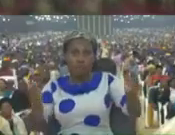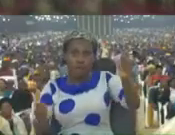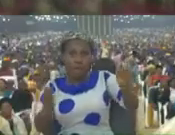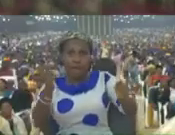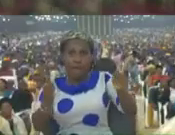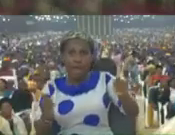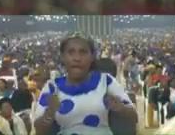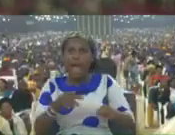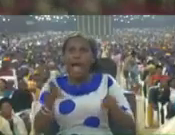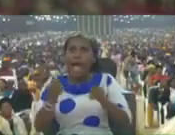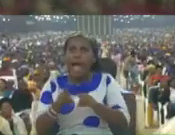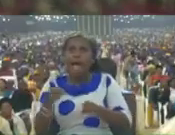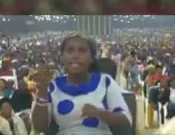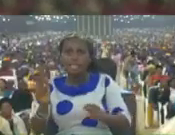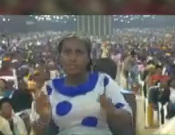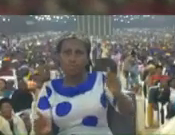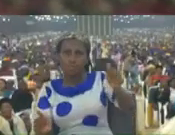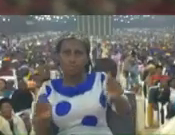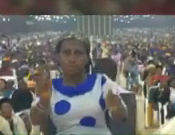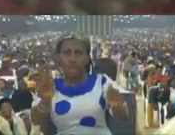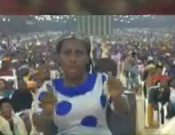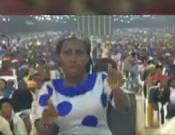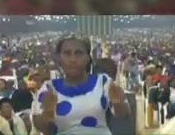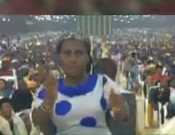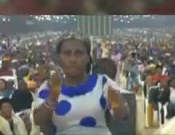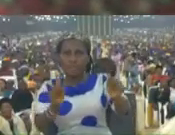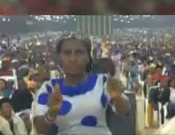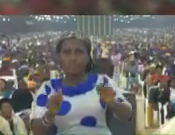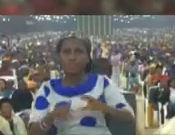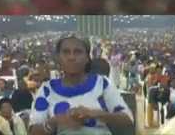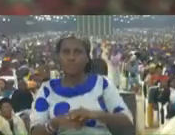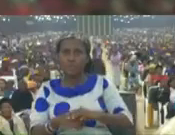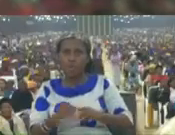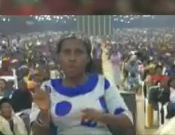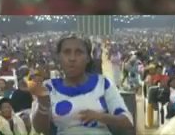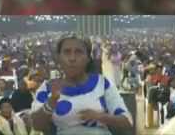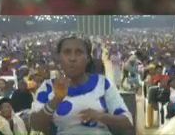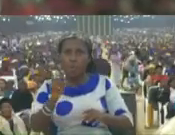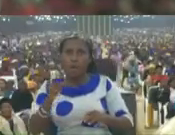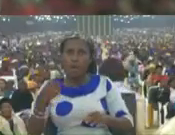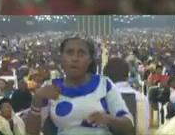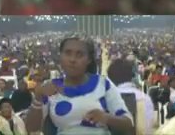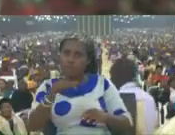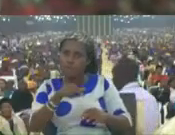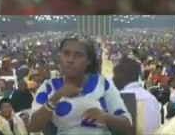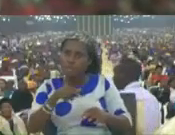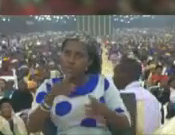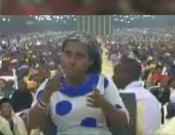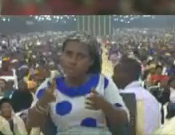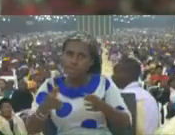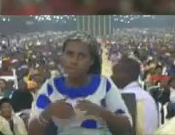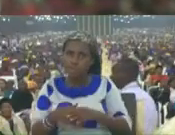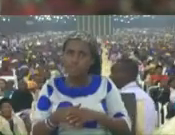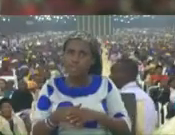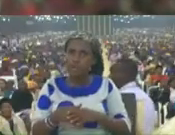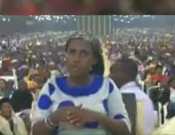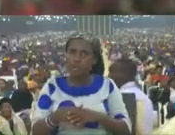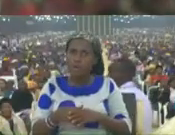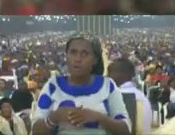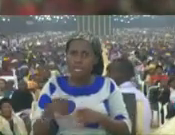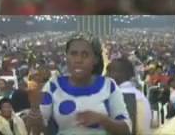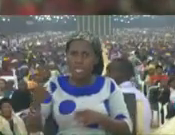And as he was driving past where we, those of us from Mount Robert's High School, were learning, suddenly he